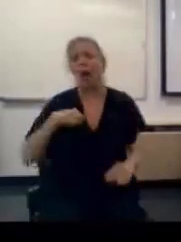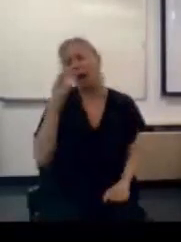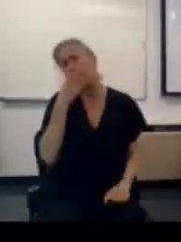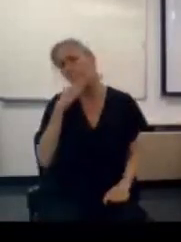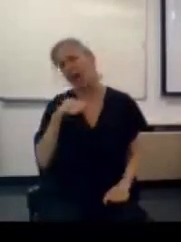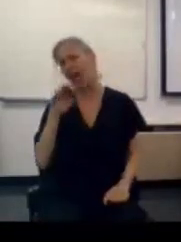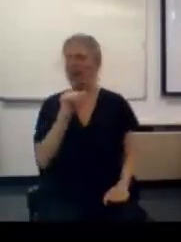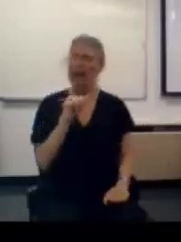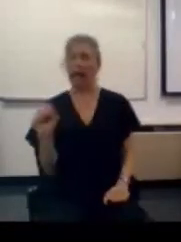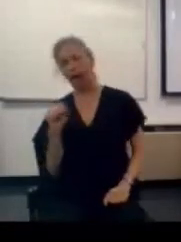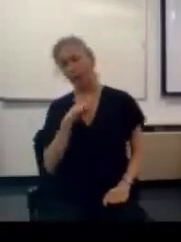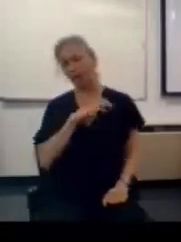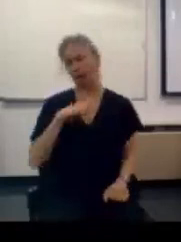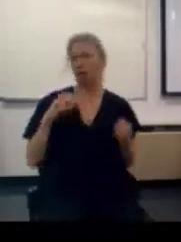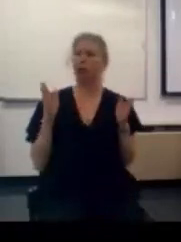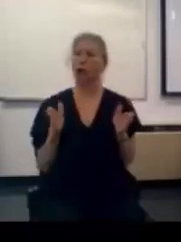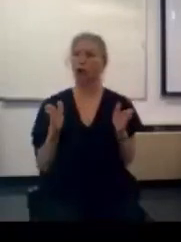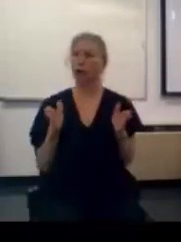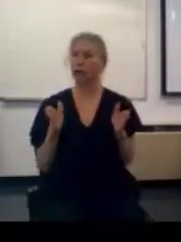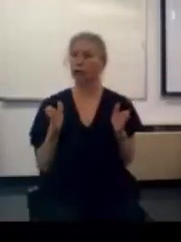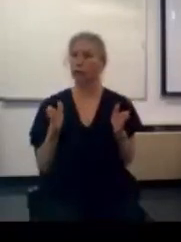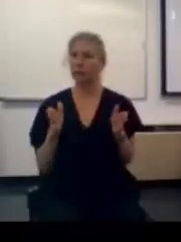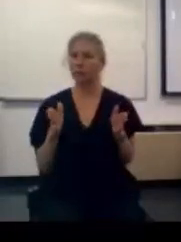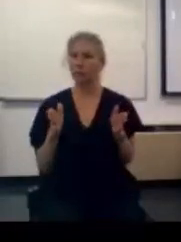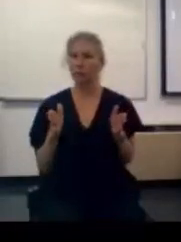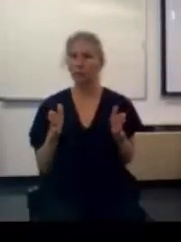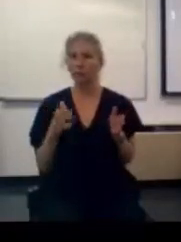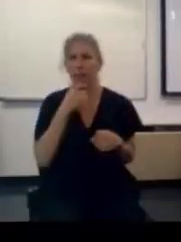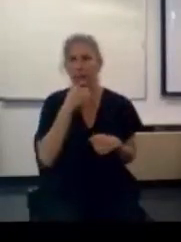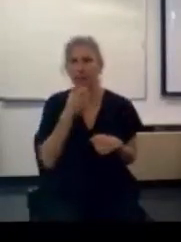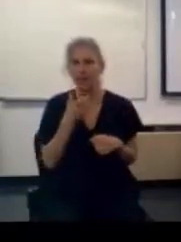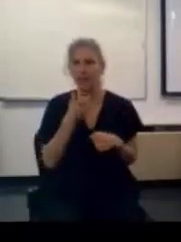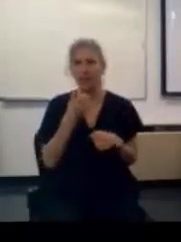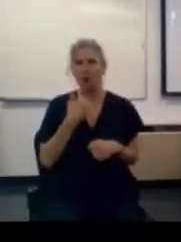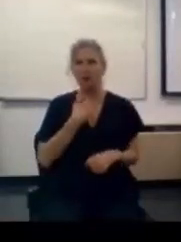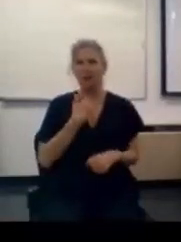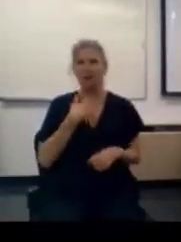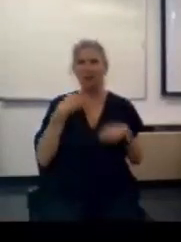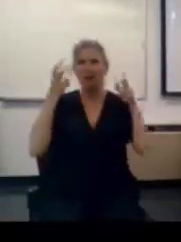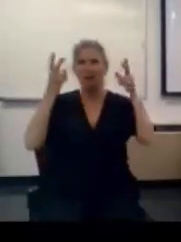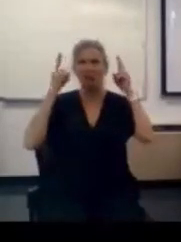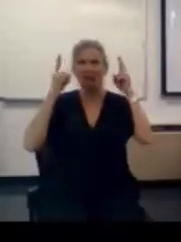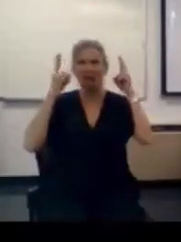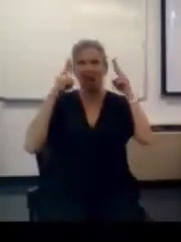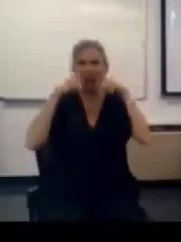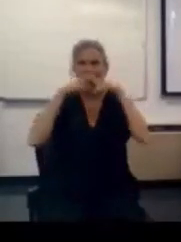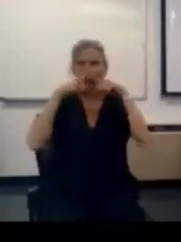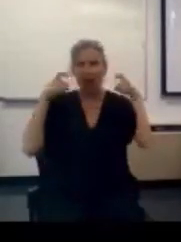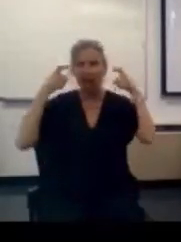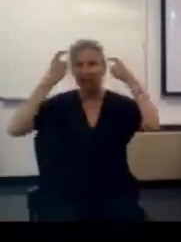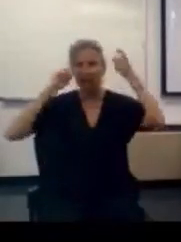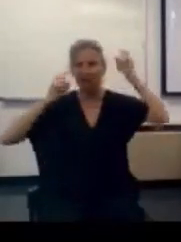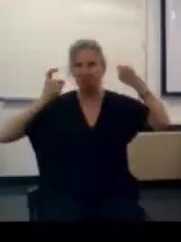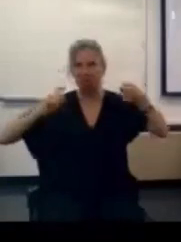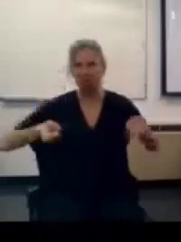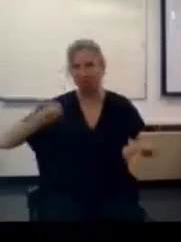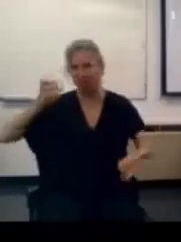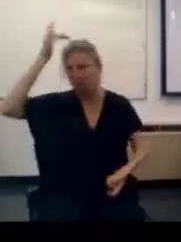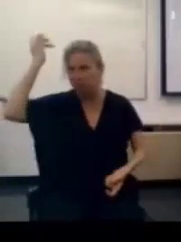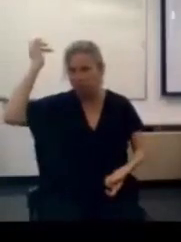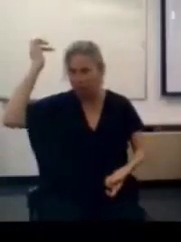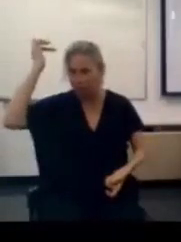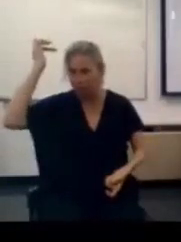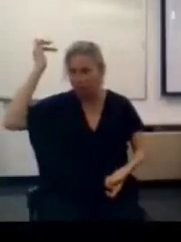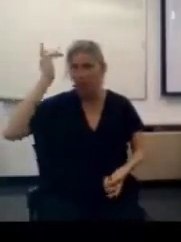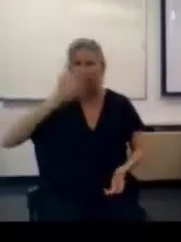is so badass, I'm in Congress, and look what I'm doing. I just see the really bad haircut because my hair is